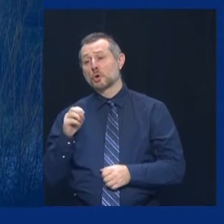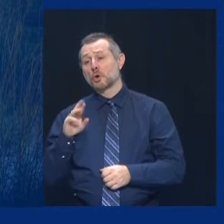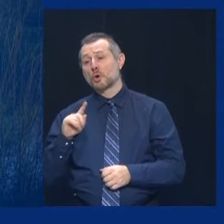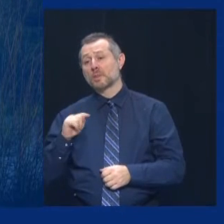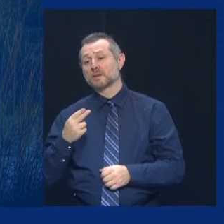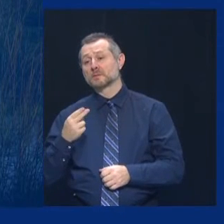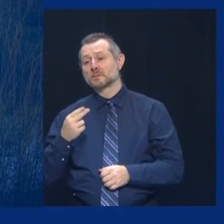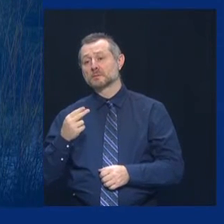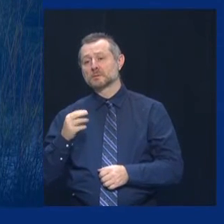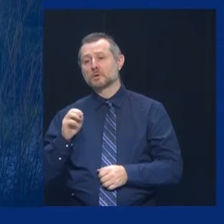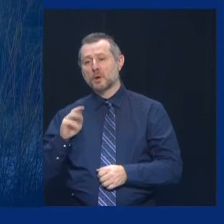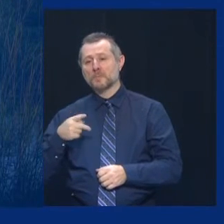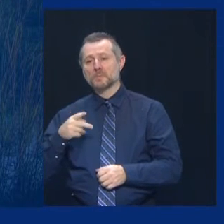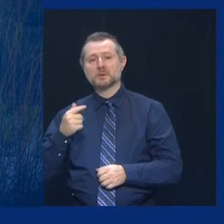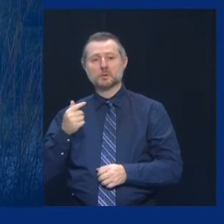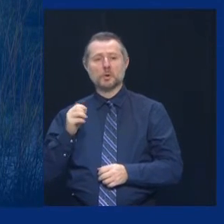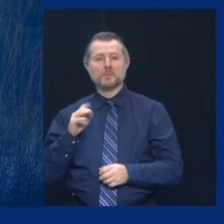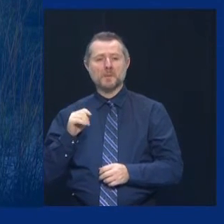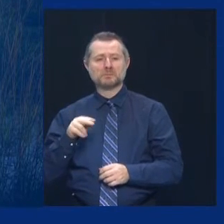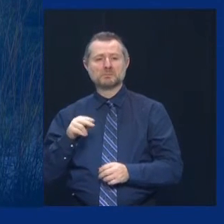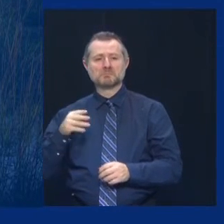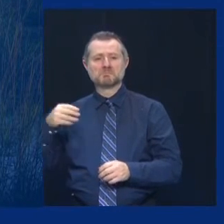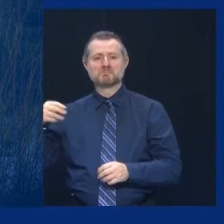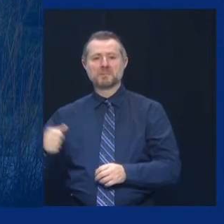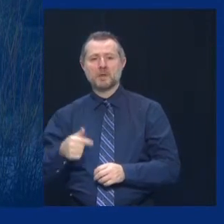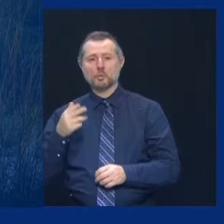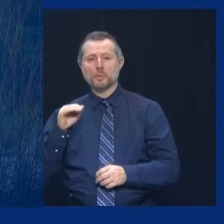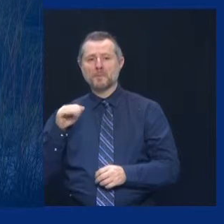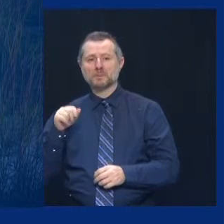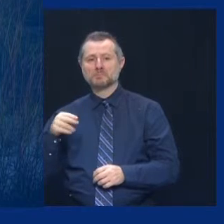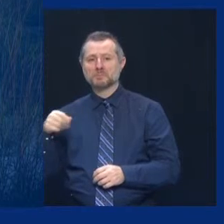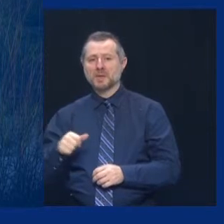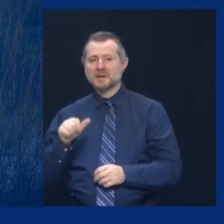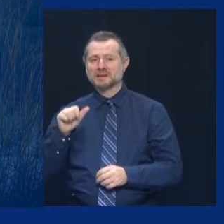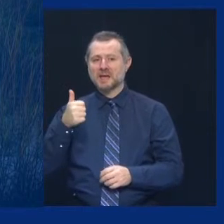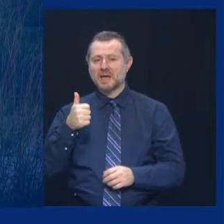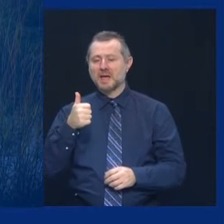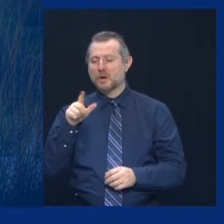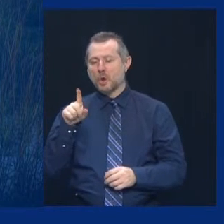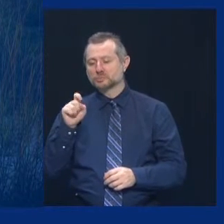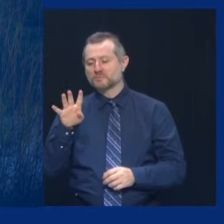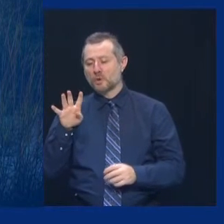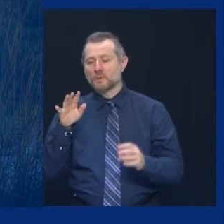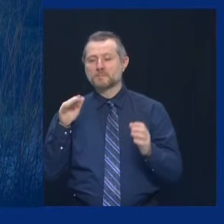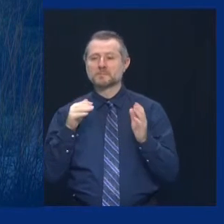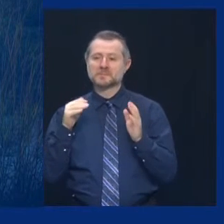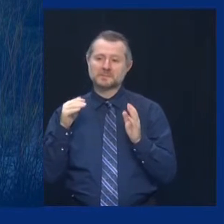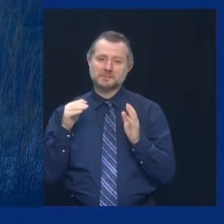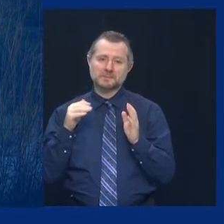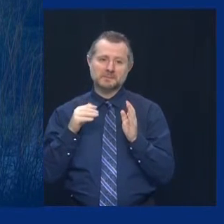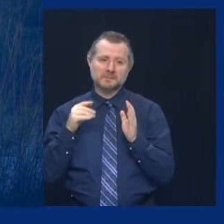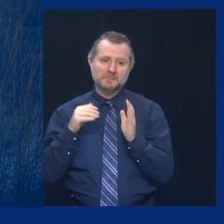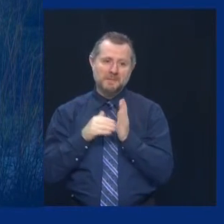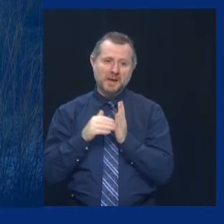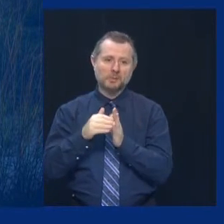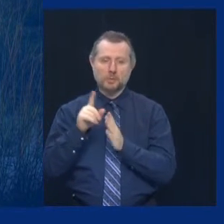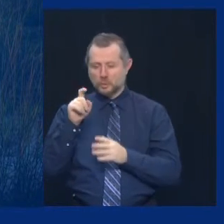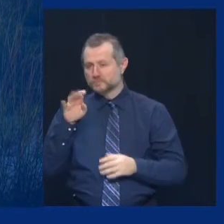million to do an aquifer protection cleanup